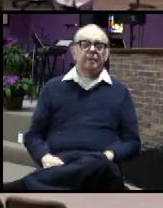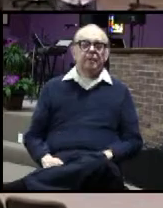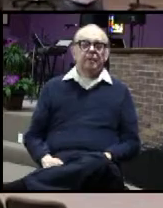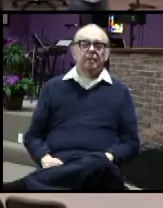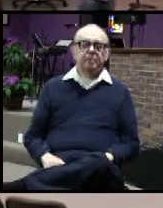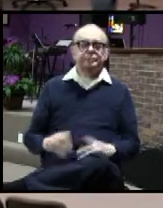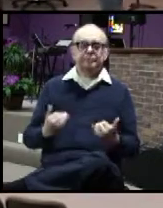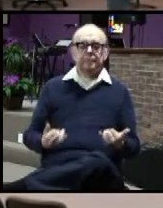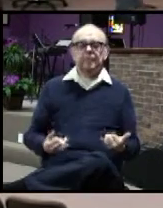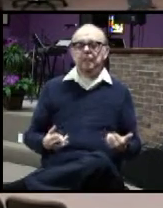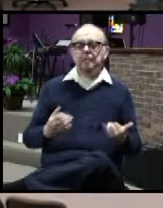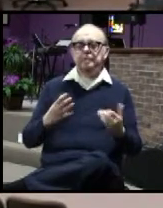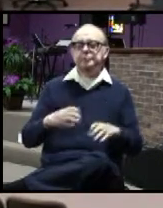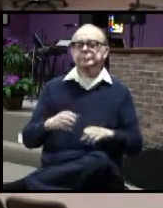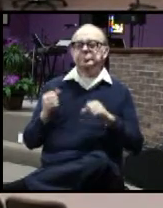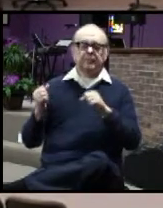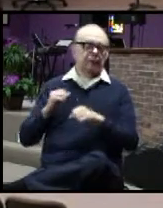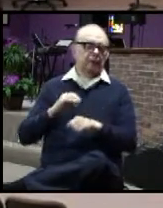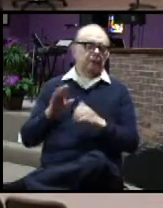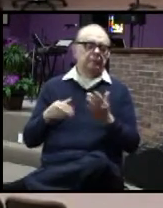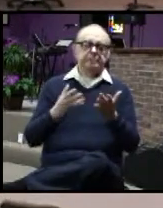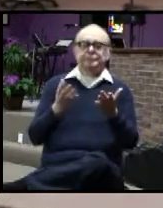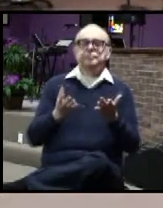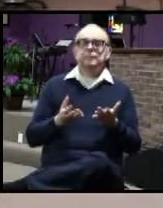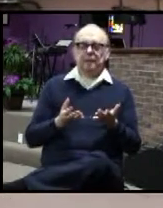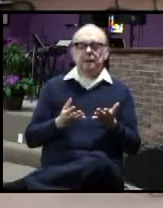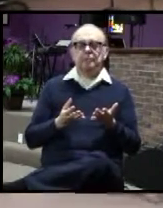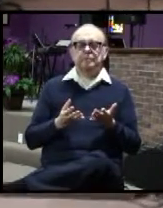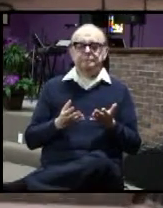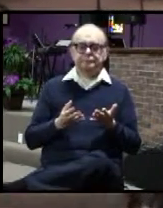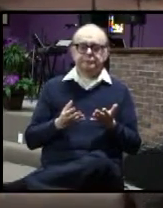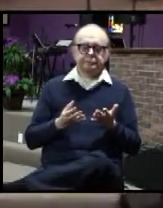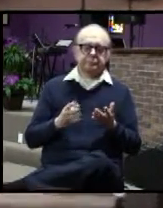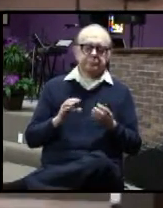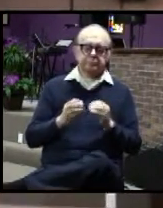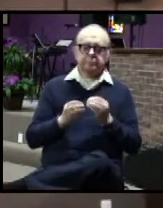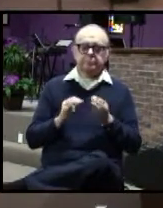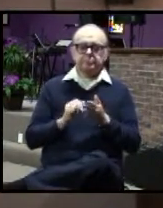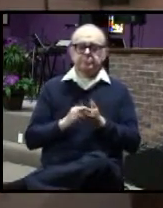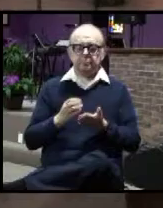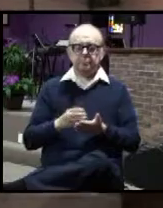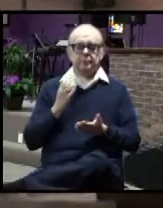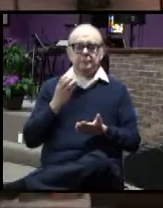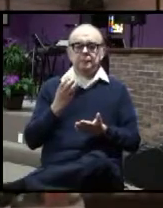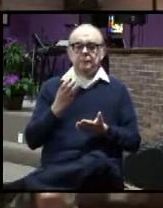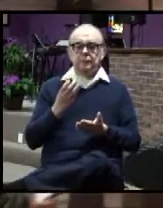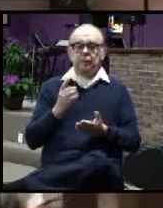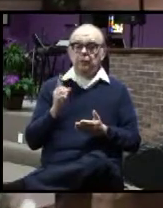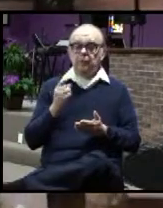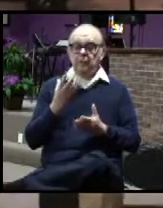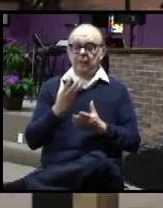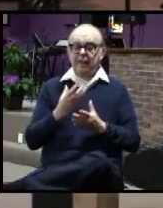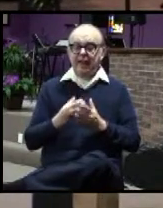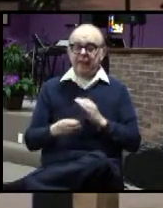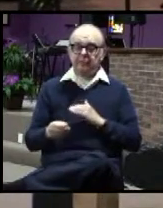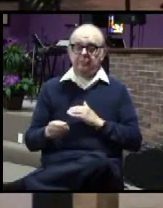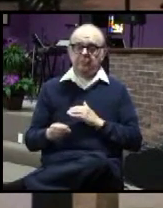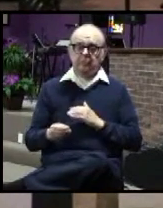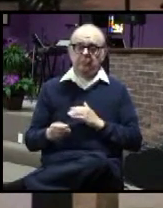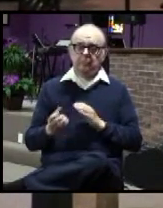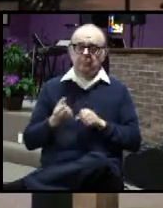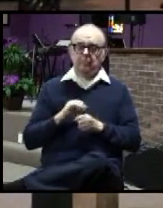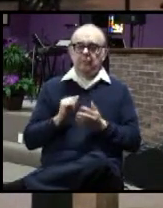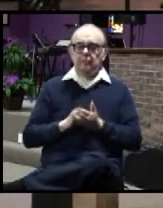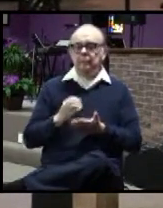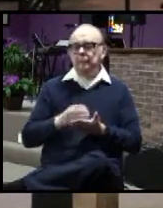Now you can take and do all you want to in decorating that pot on the outside. You can make that